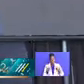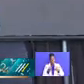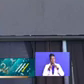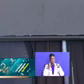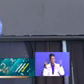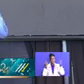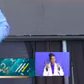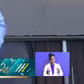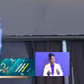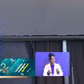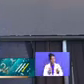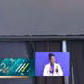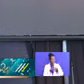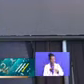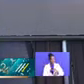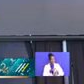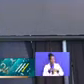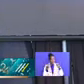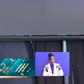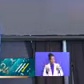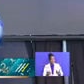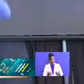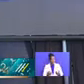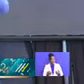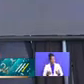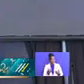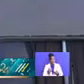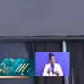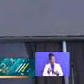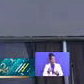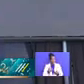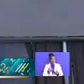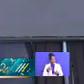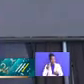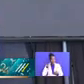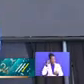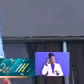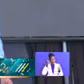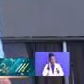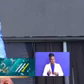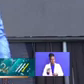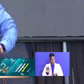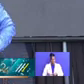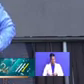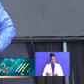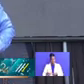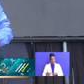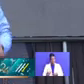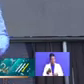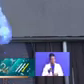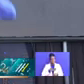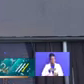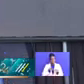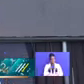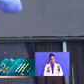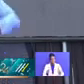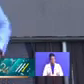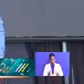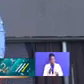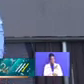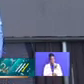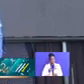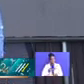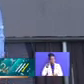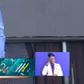minister even though I was not yet a principality but even in my small age they ought fear me because he knows